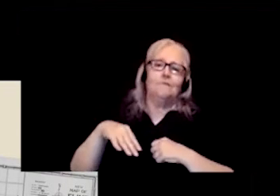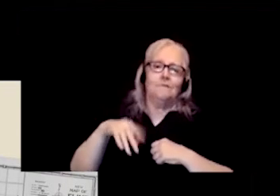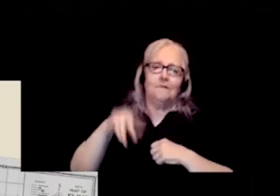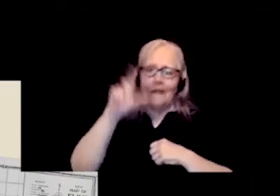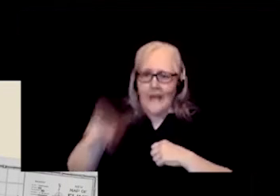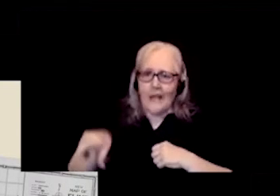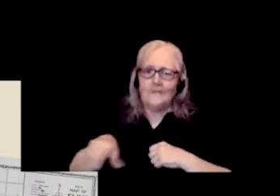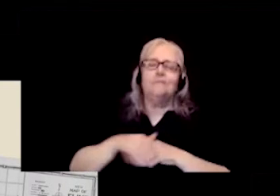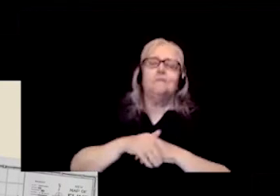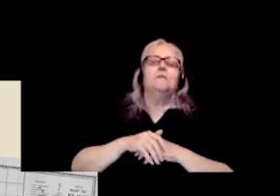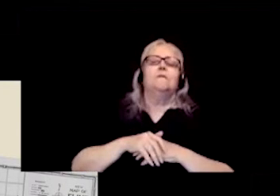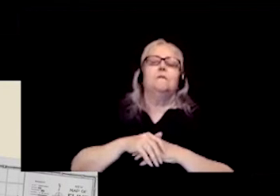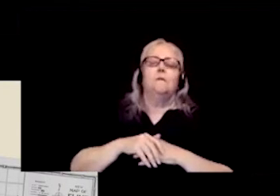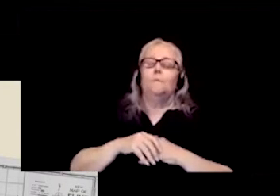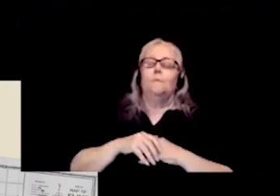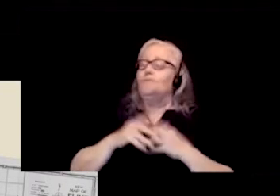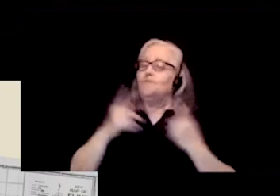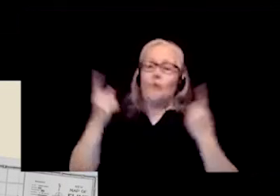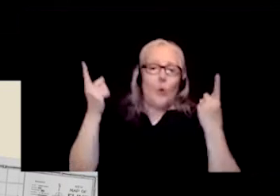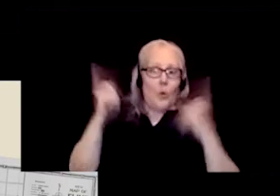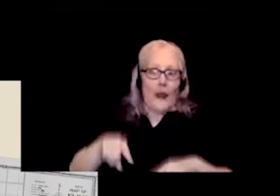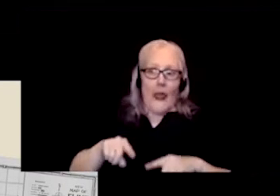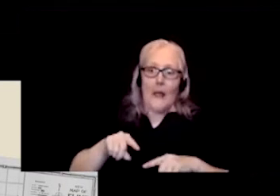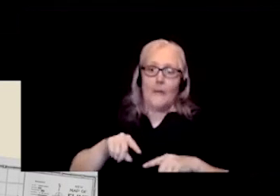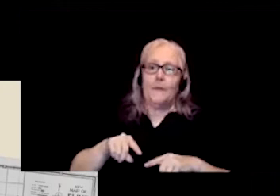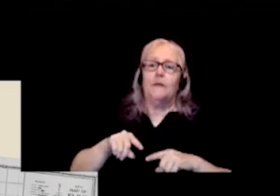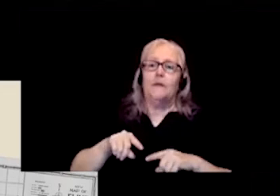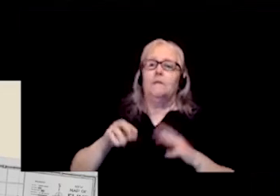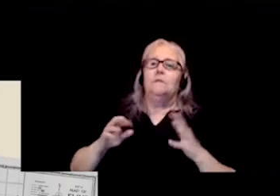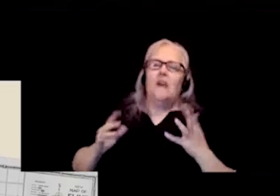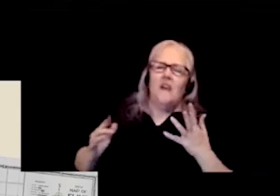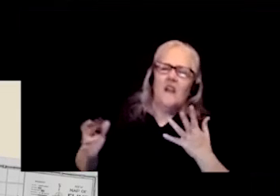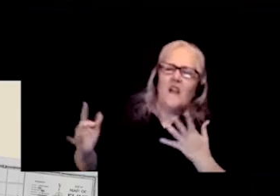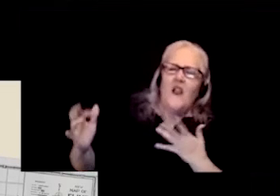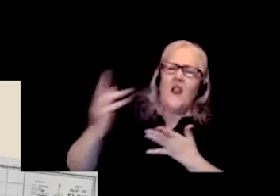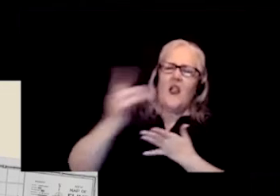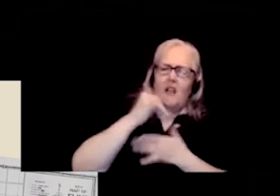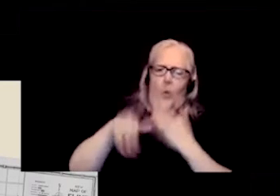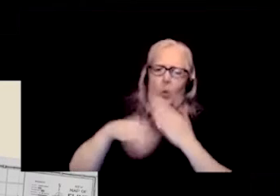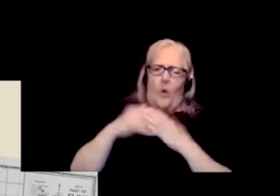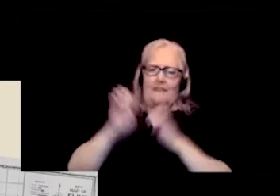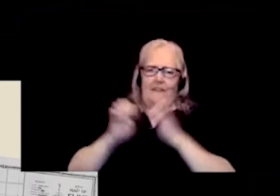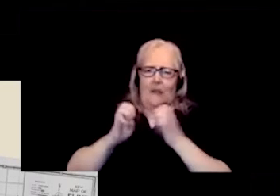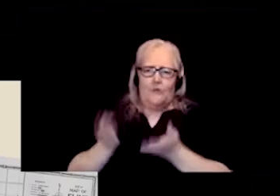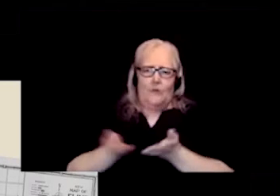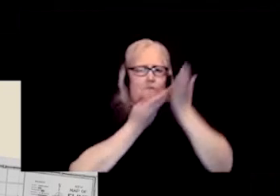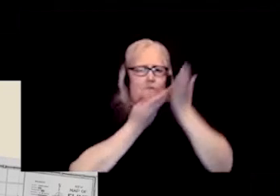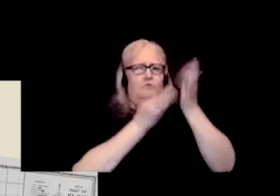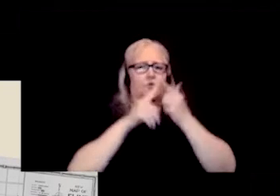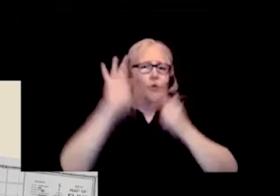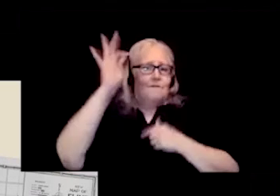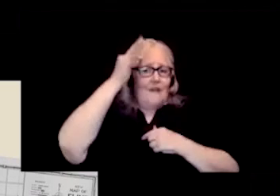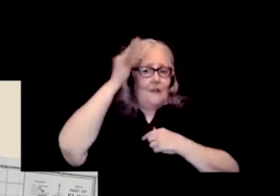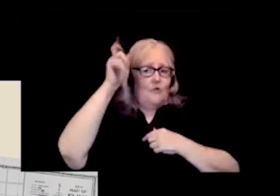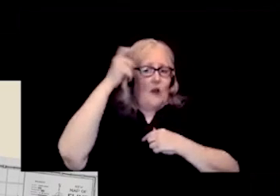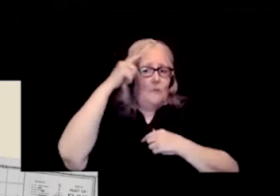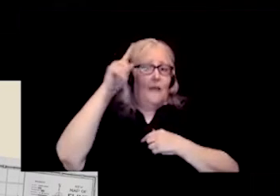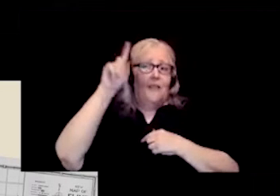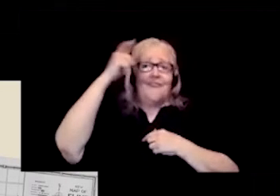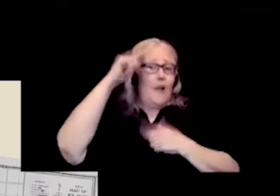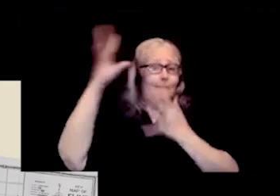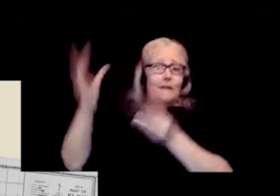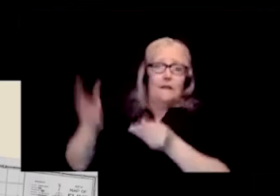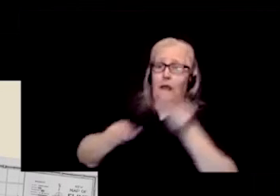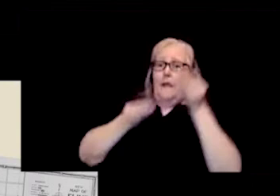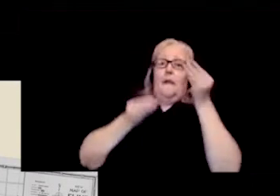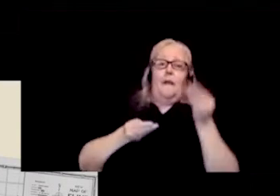what eventually happened was these reports were compiled, they were sent back to the federal government, and the government used that to determine whether